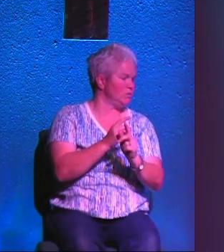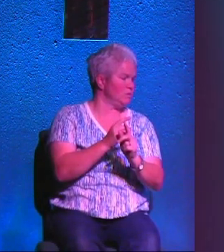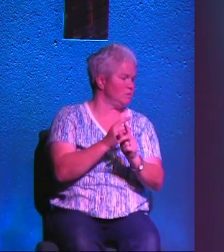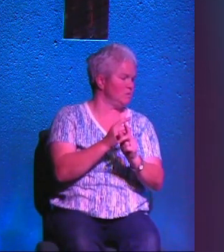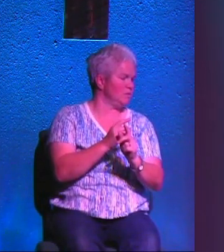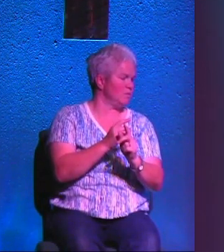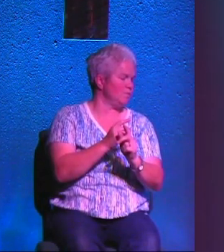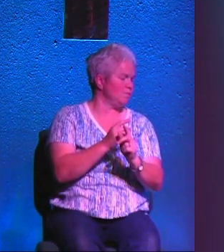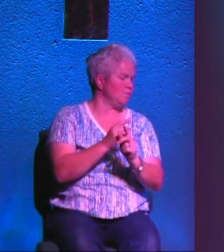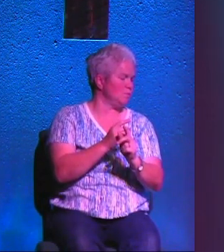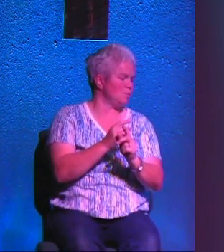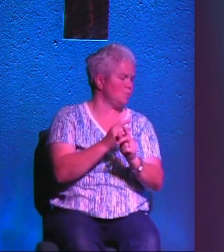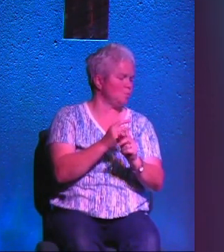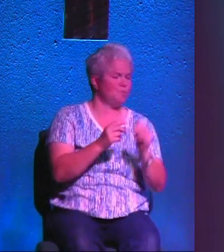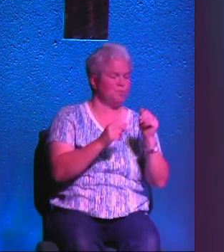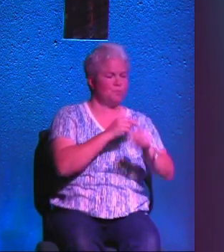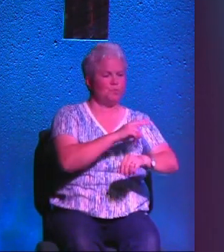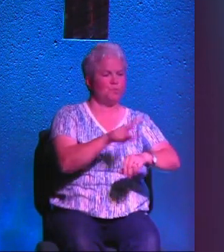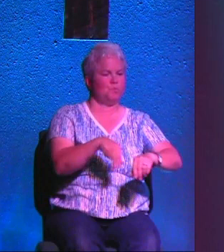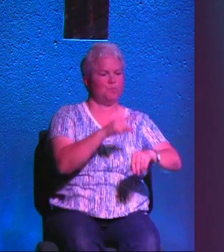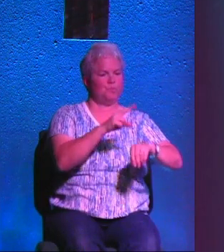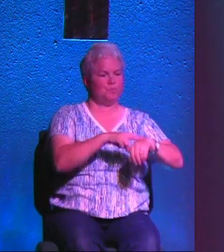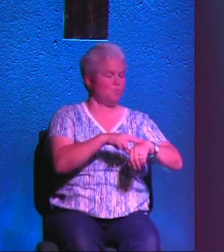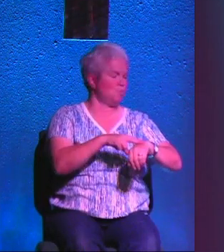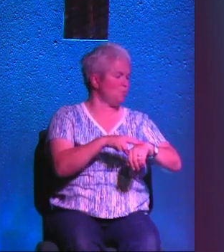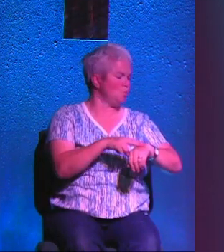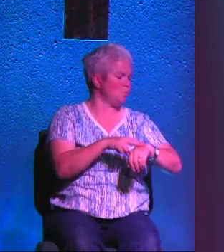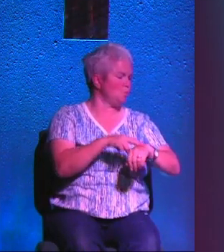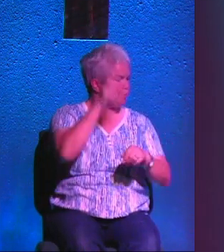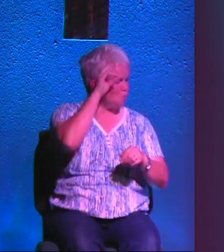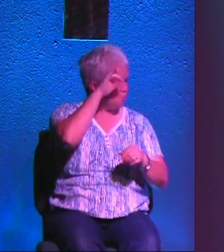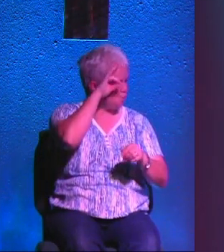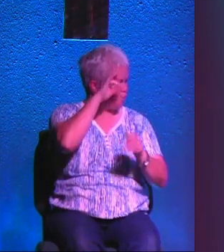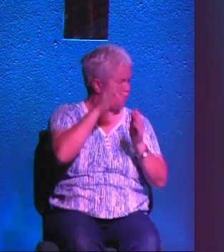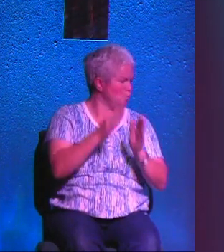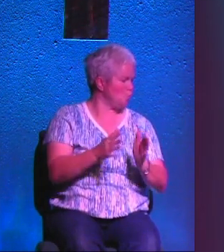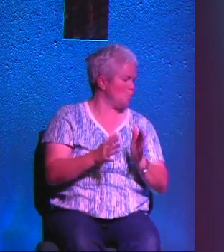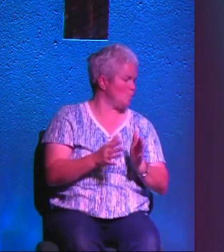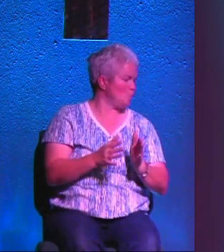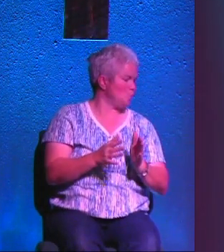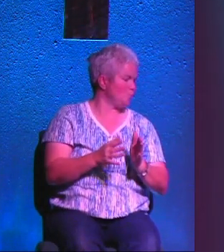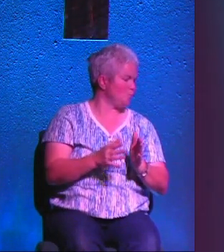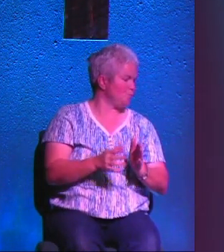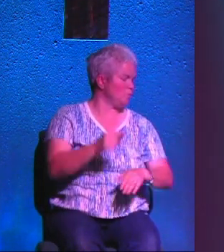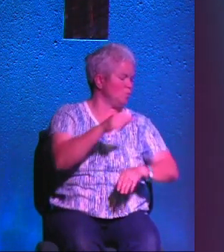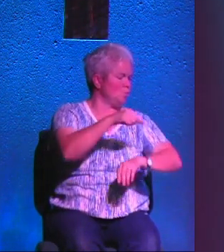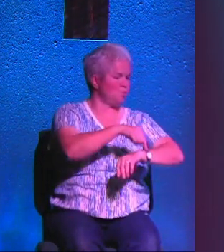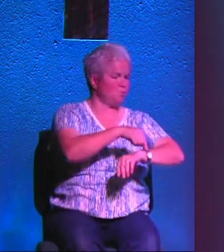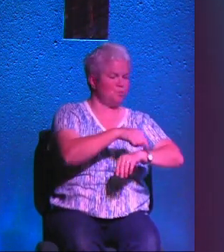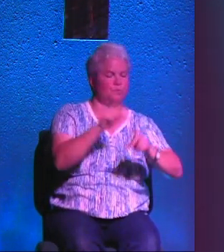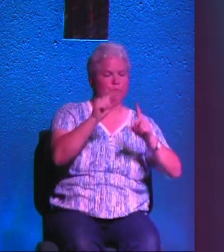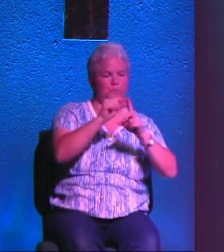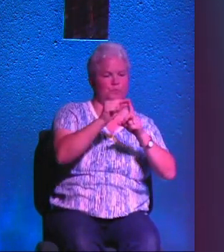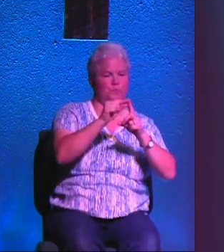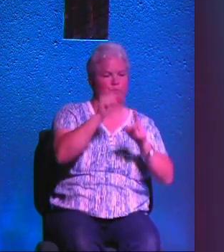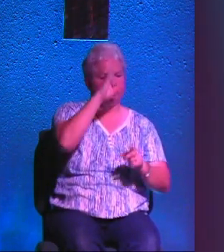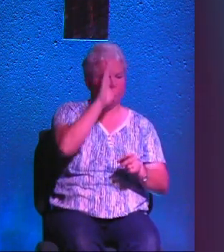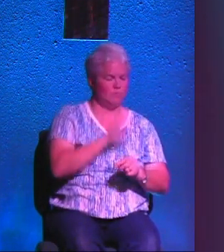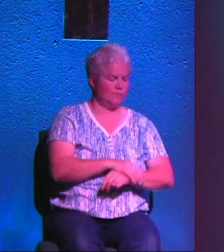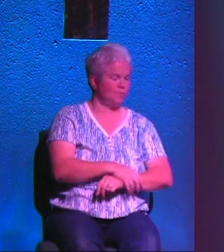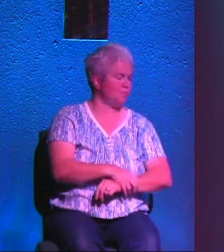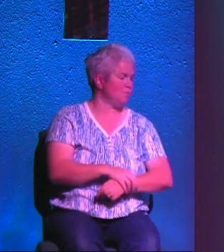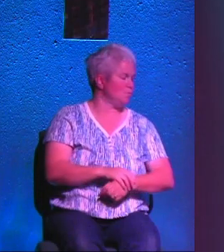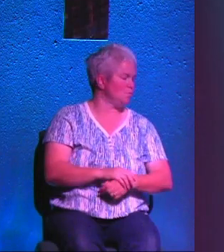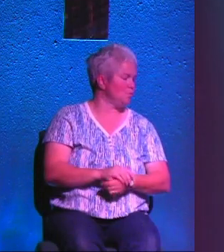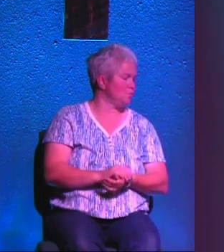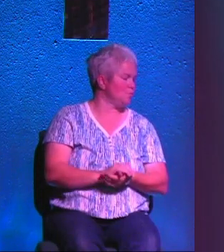Culture determines what they believe and what they preach, not the timeless Word of God.